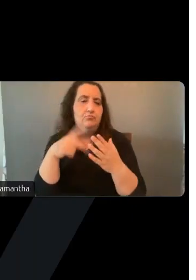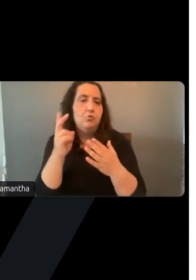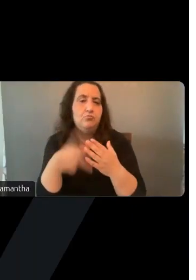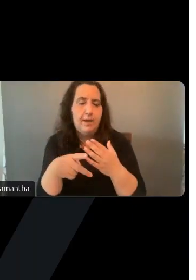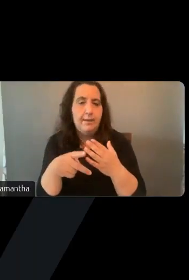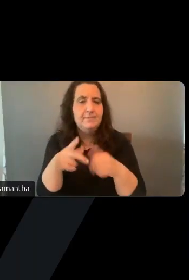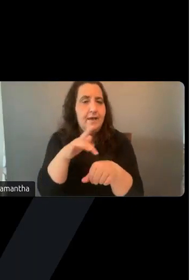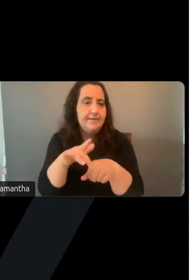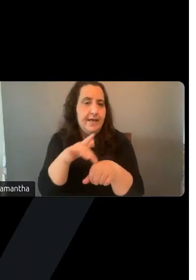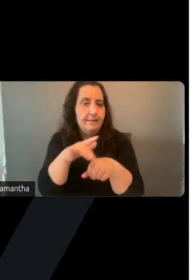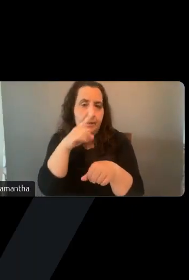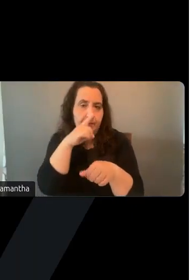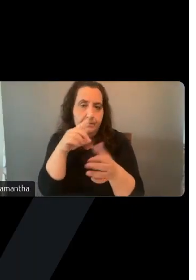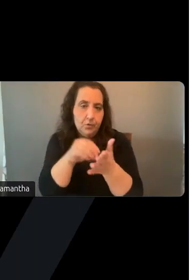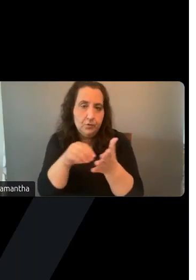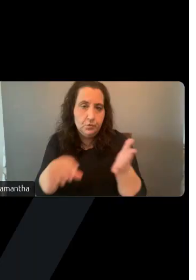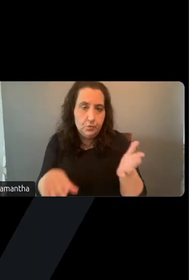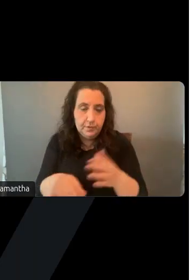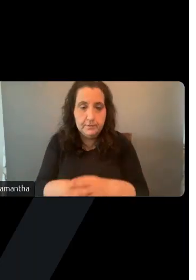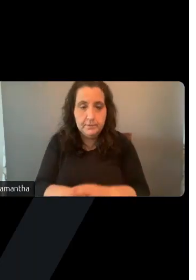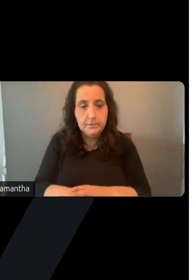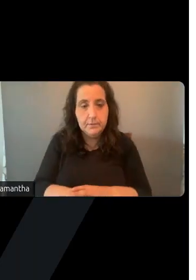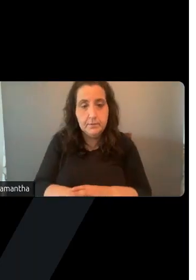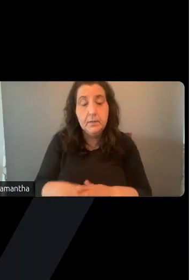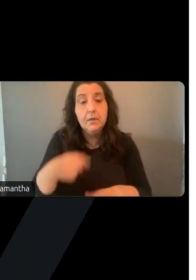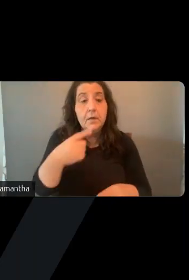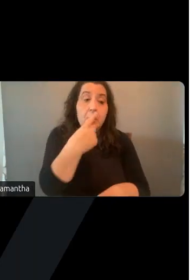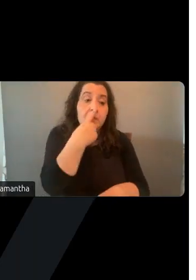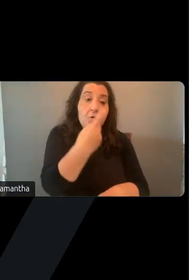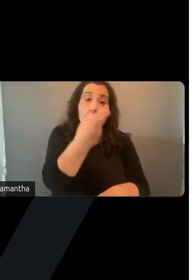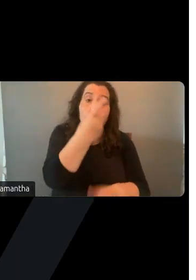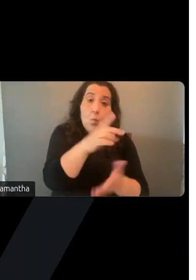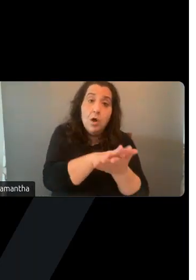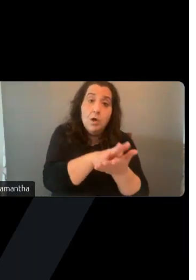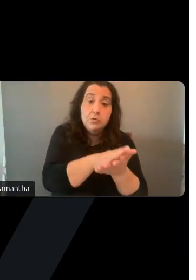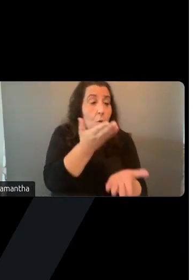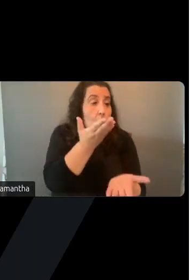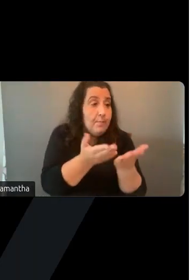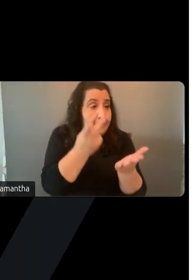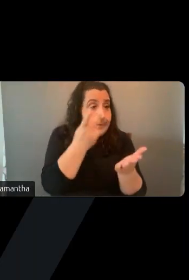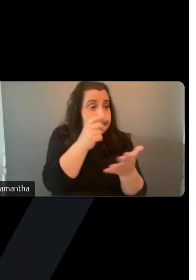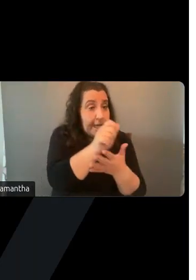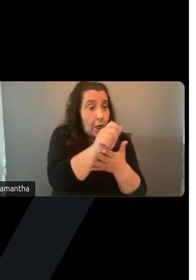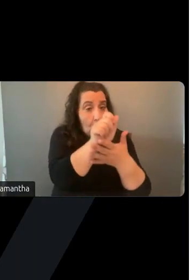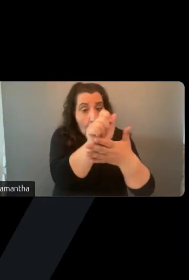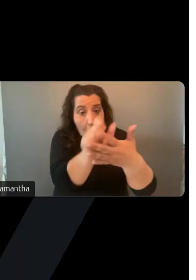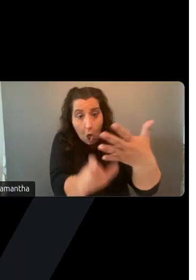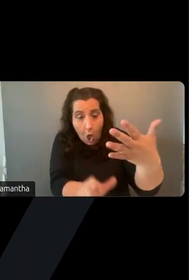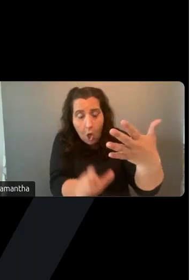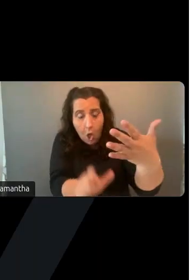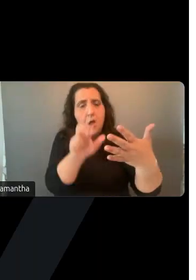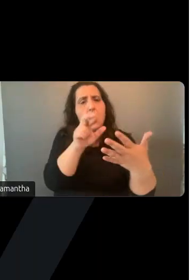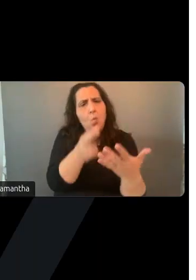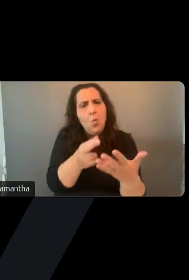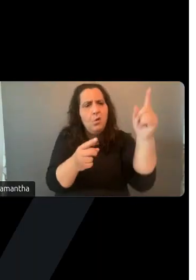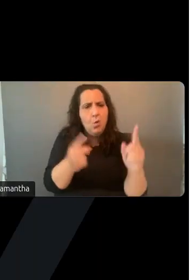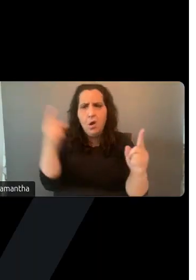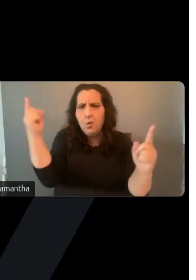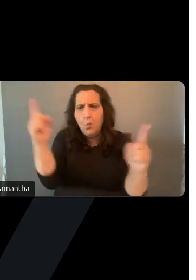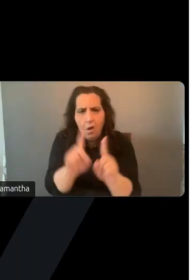available to students. So in one school, you may see all or any combination of these available to